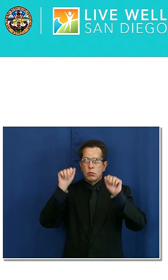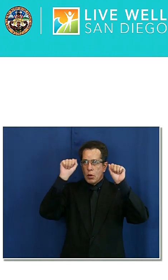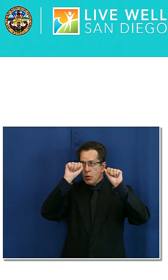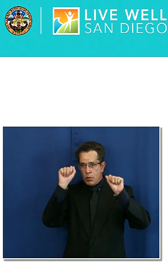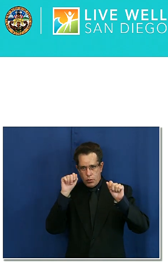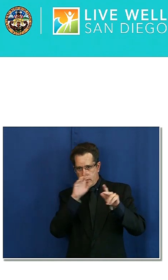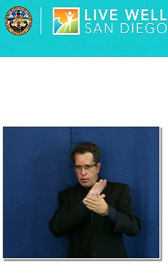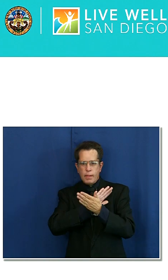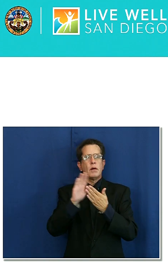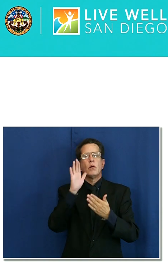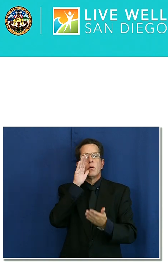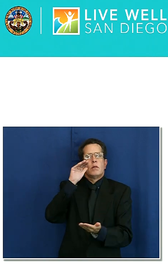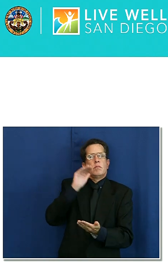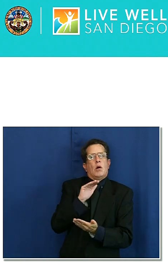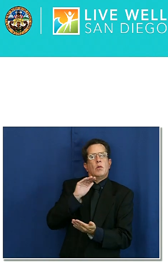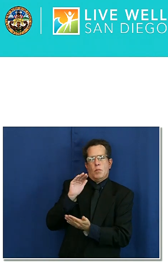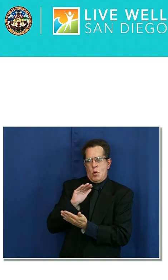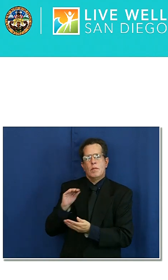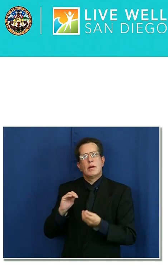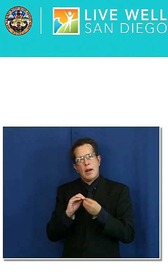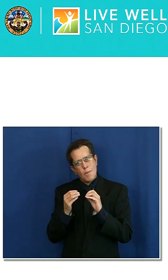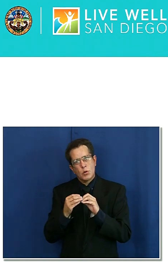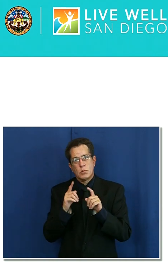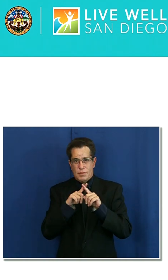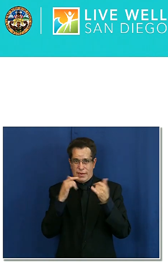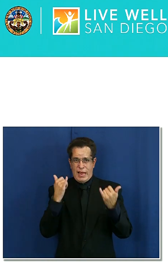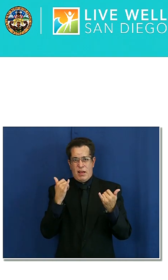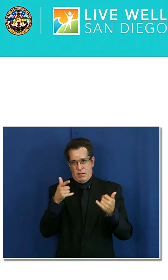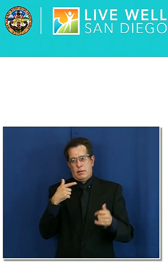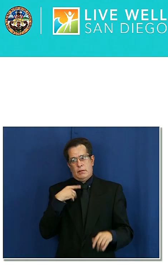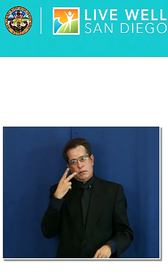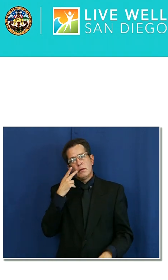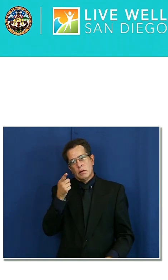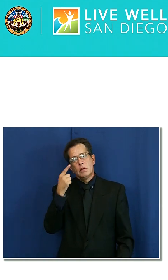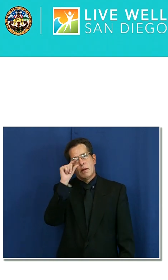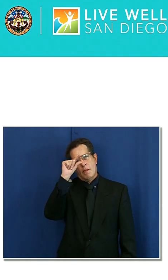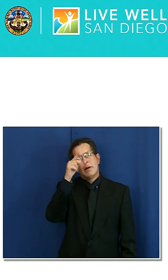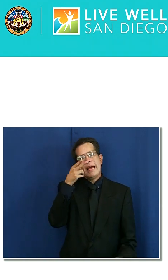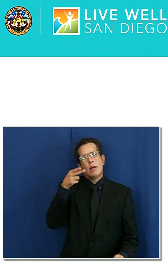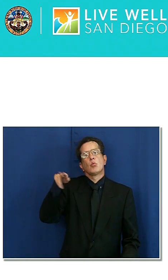of cases where we are. But I would say that we are, in fact, having a slight increase.